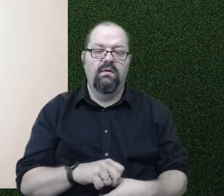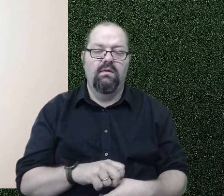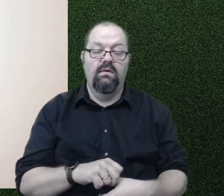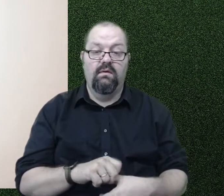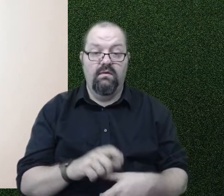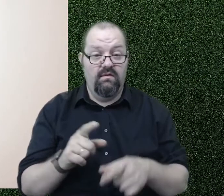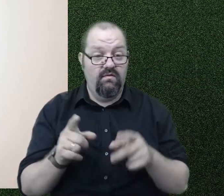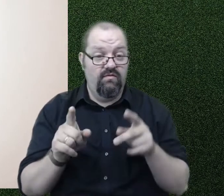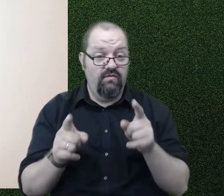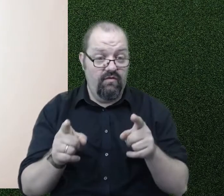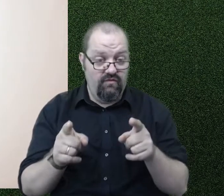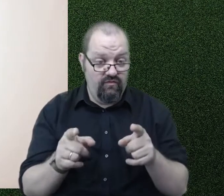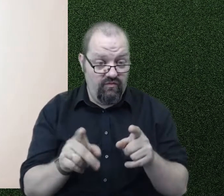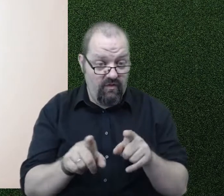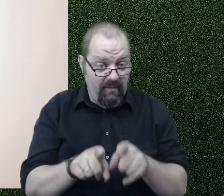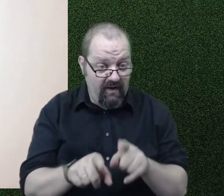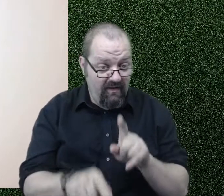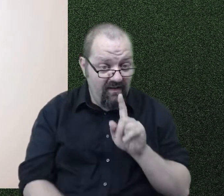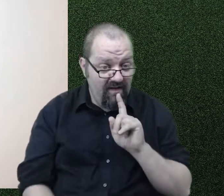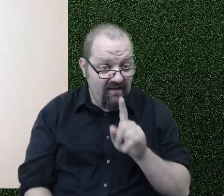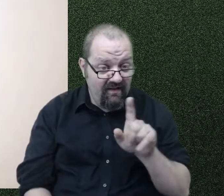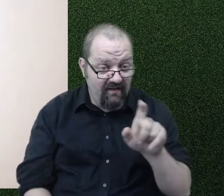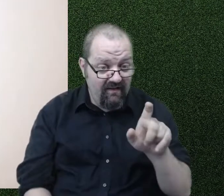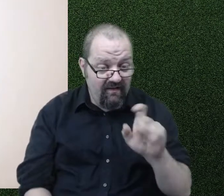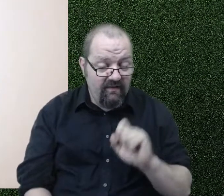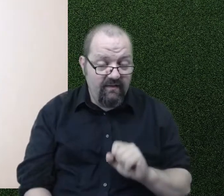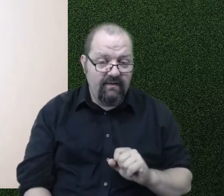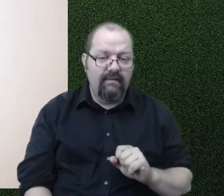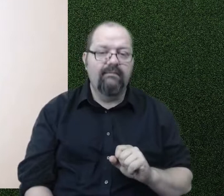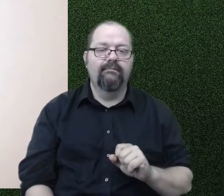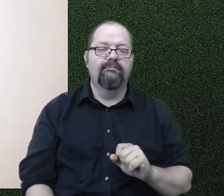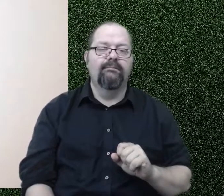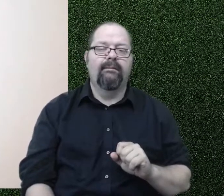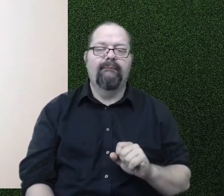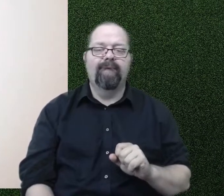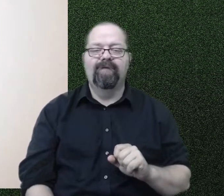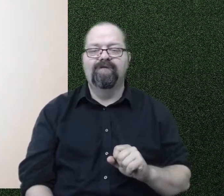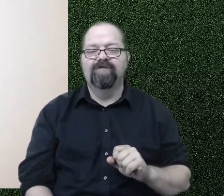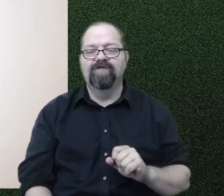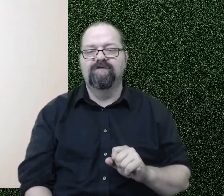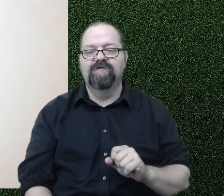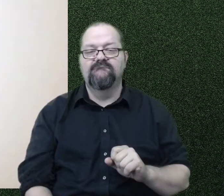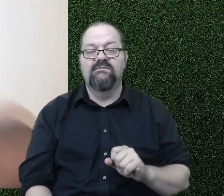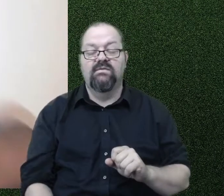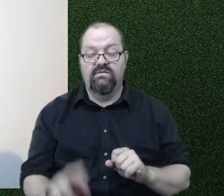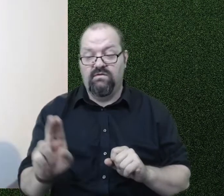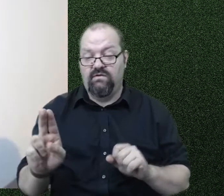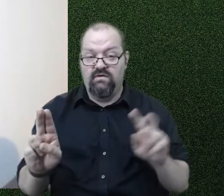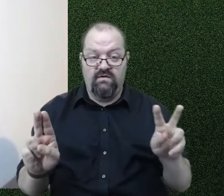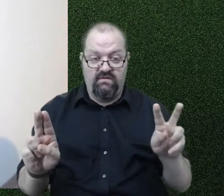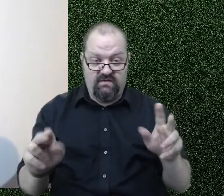Are those two parallel? Call this one u and this one v.